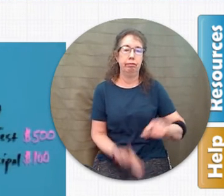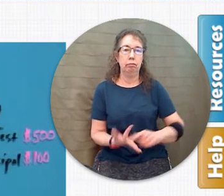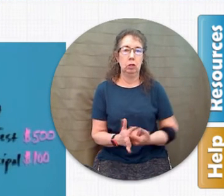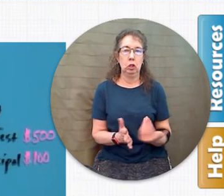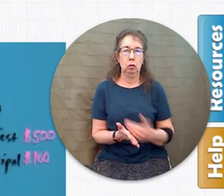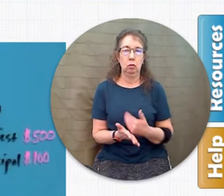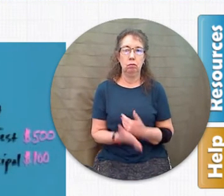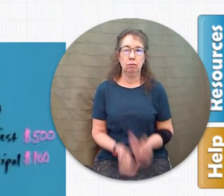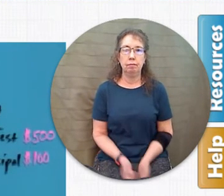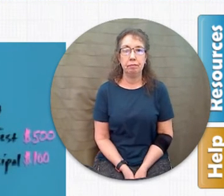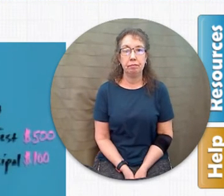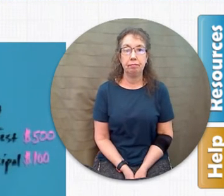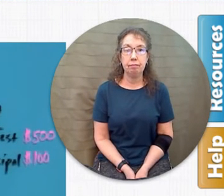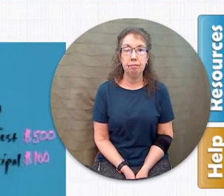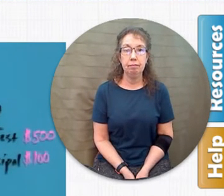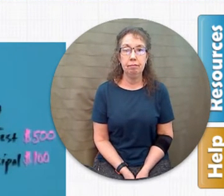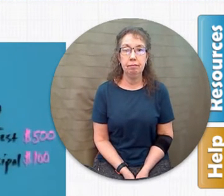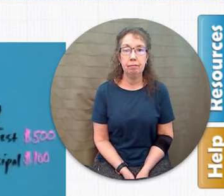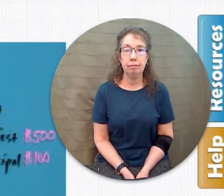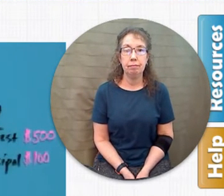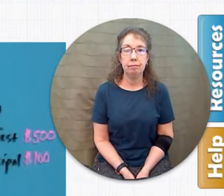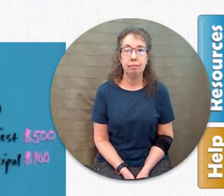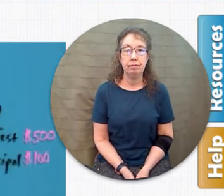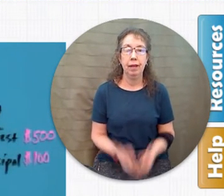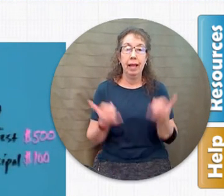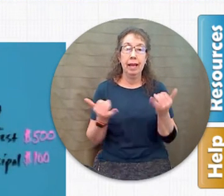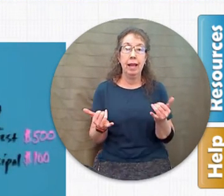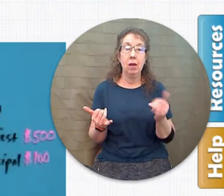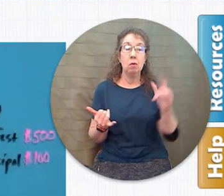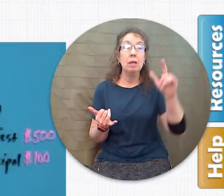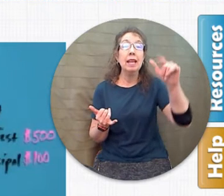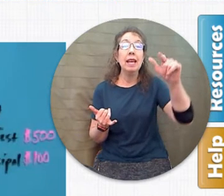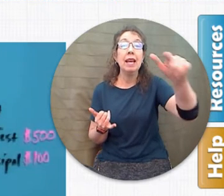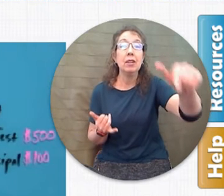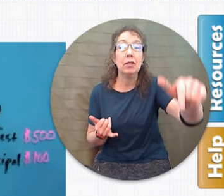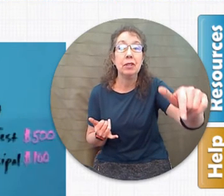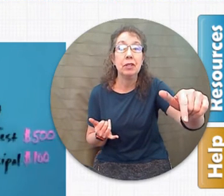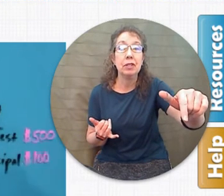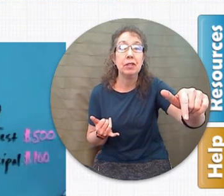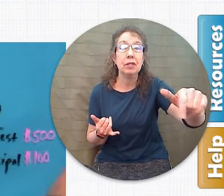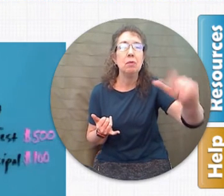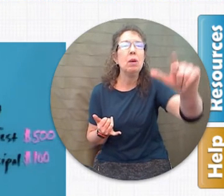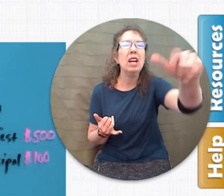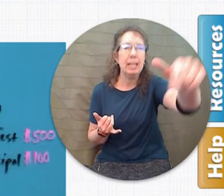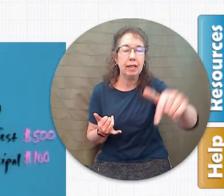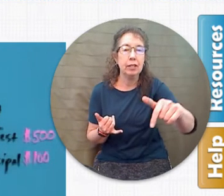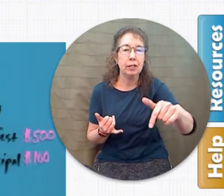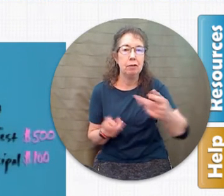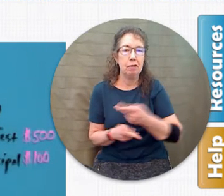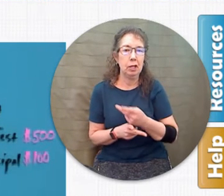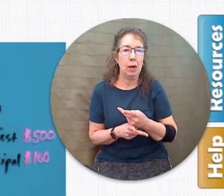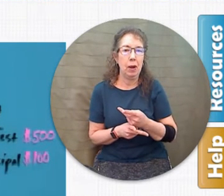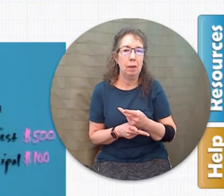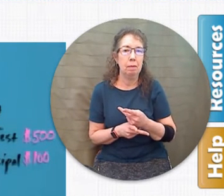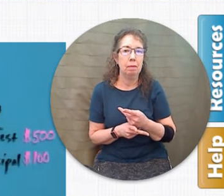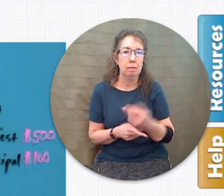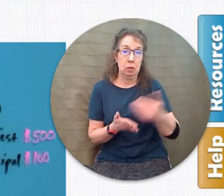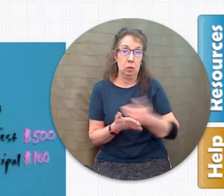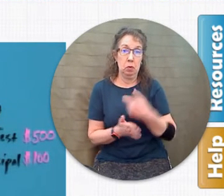so that we can look at a subsequent payment down the road. So after